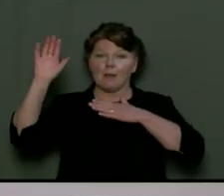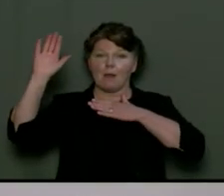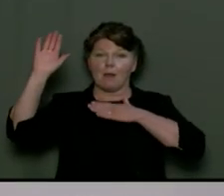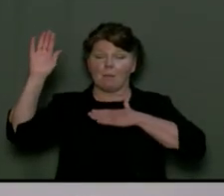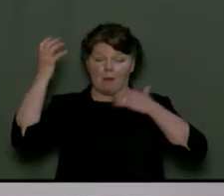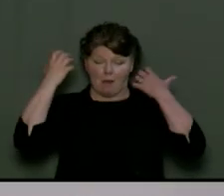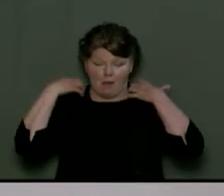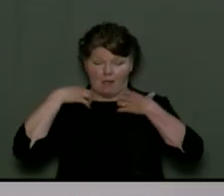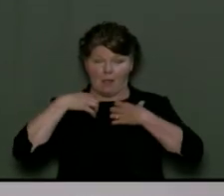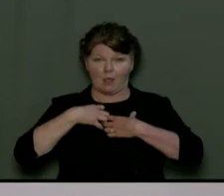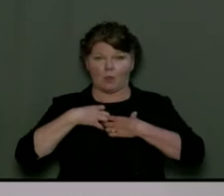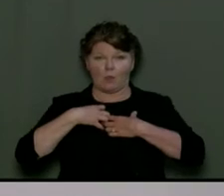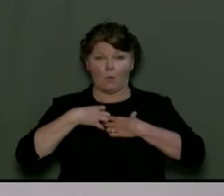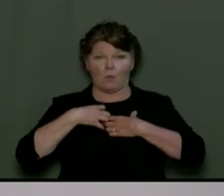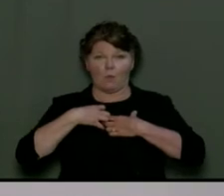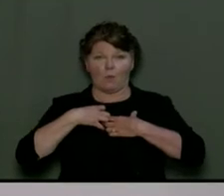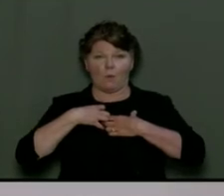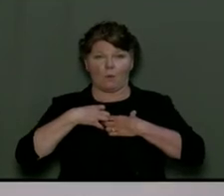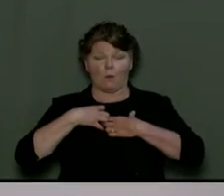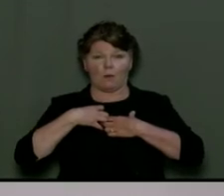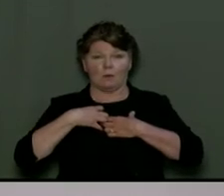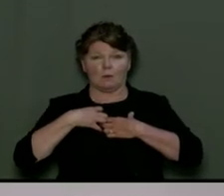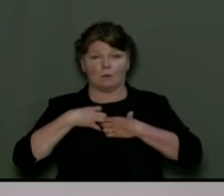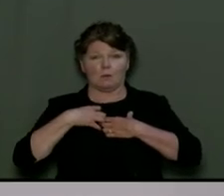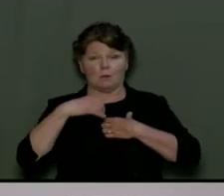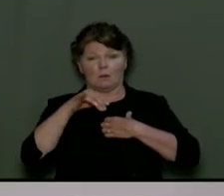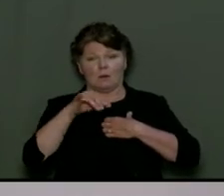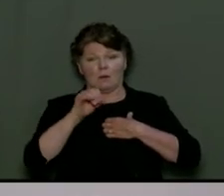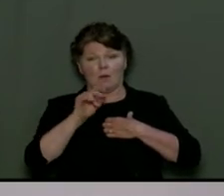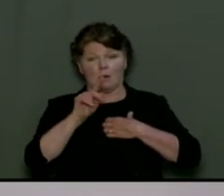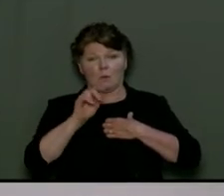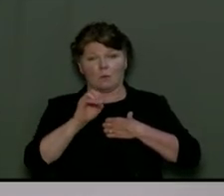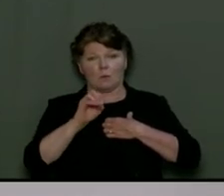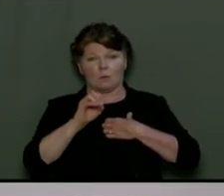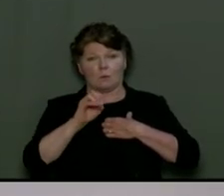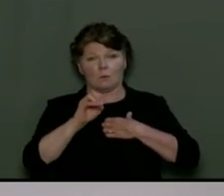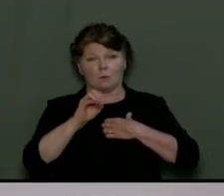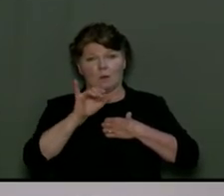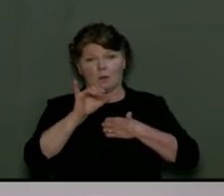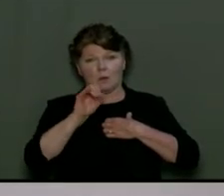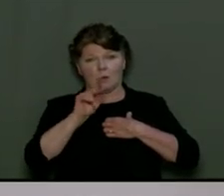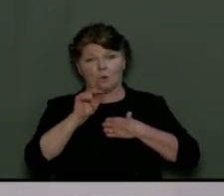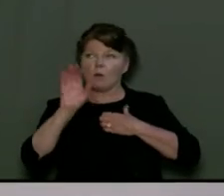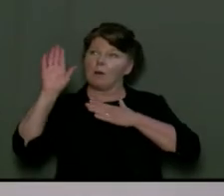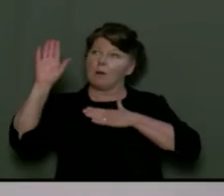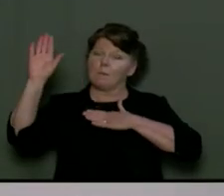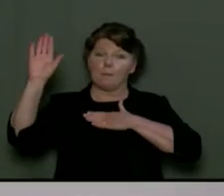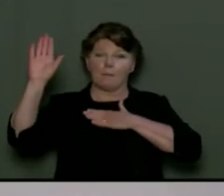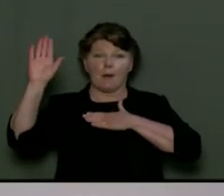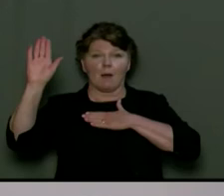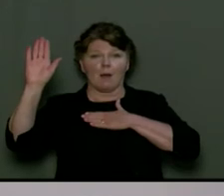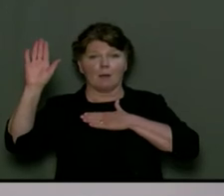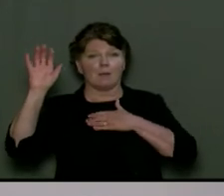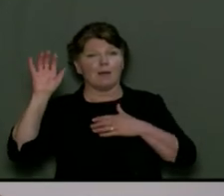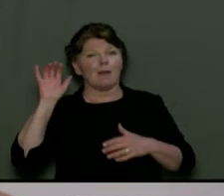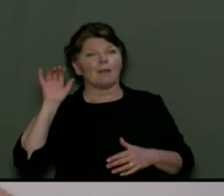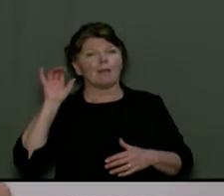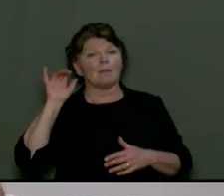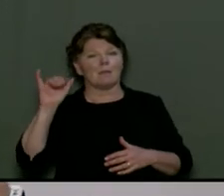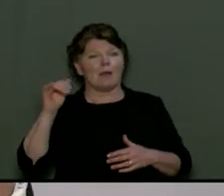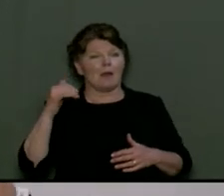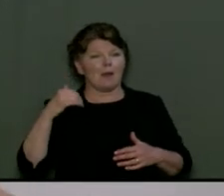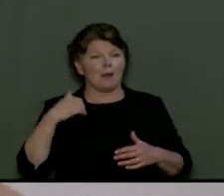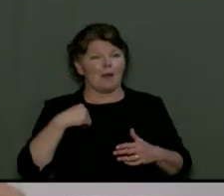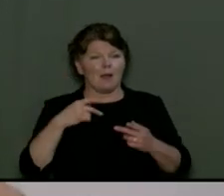you. See, he says, my yoke. It's a yoke that is, it has